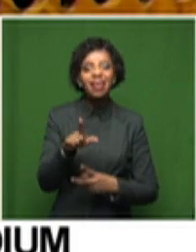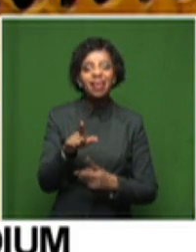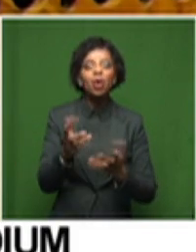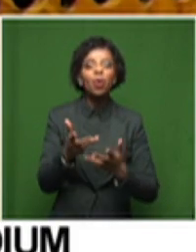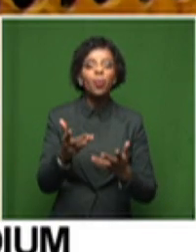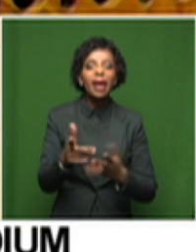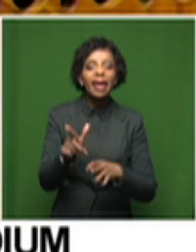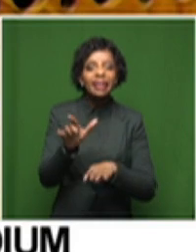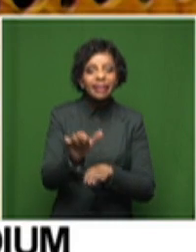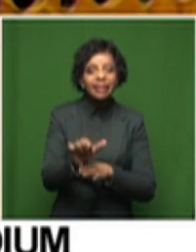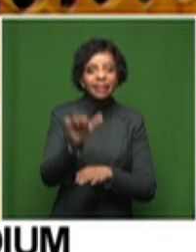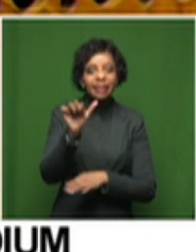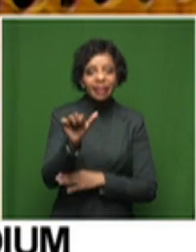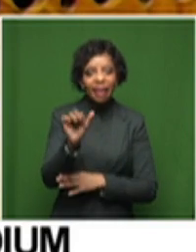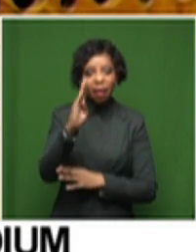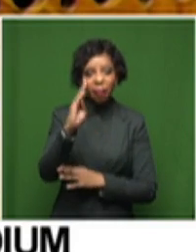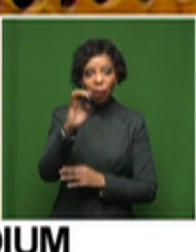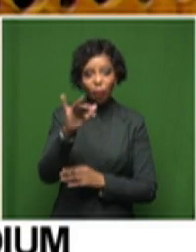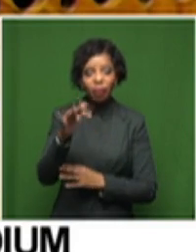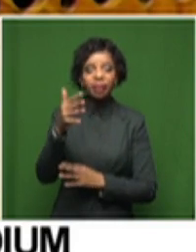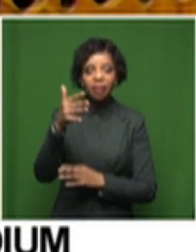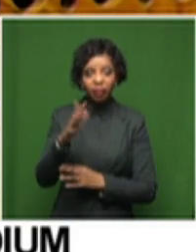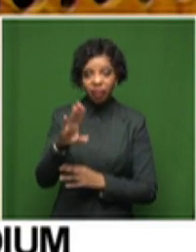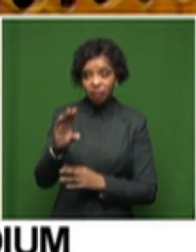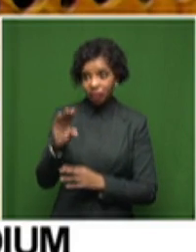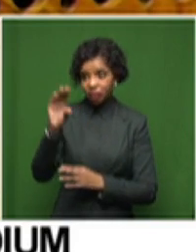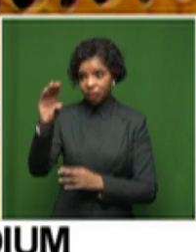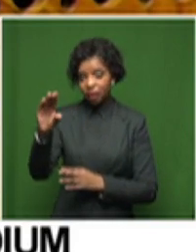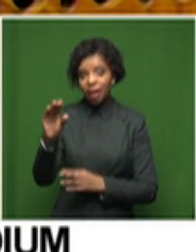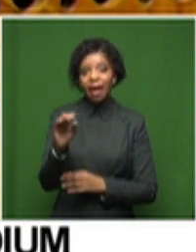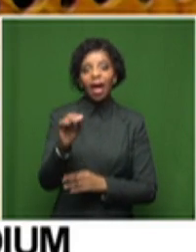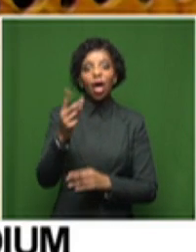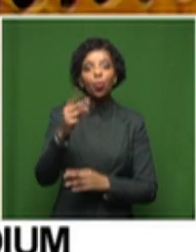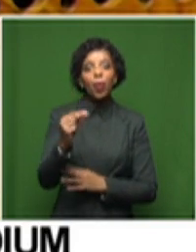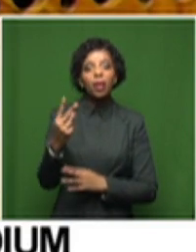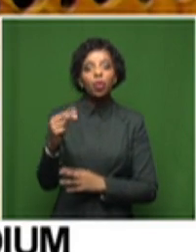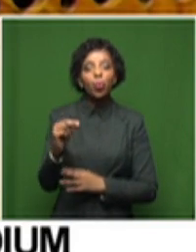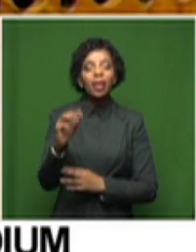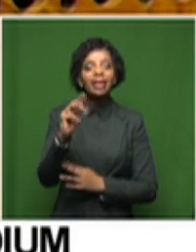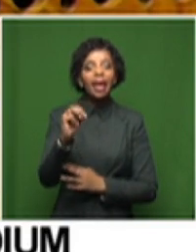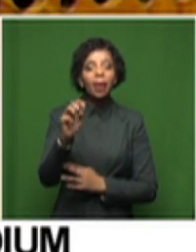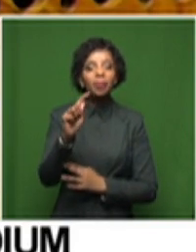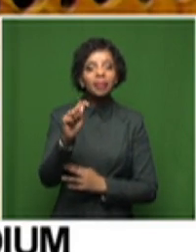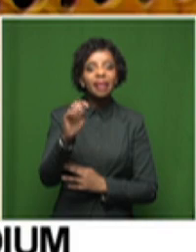allocated over the 2020 MTF in the February budget